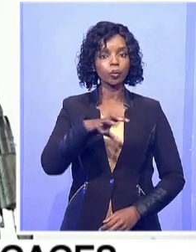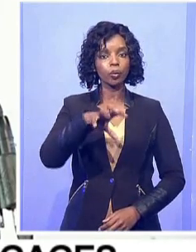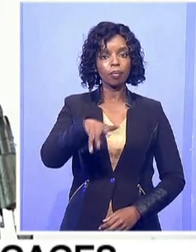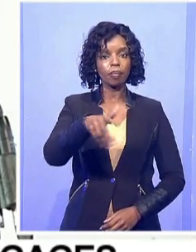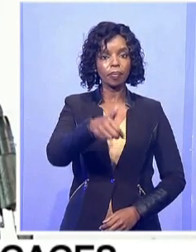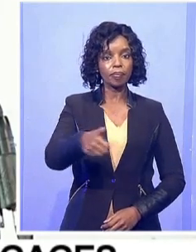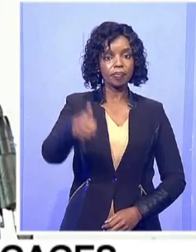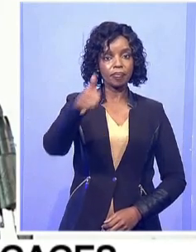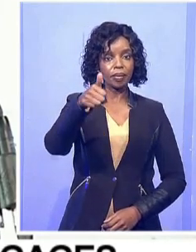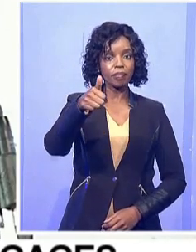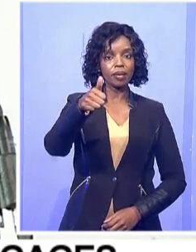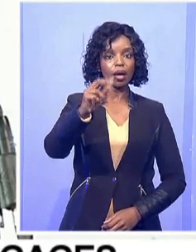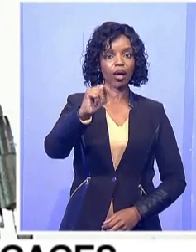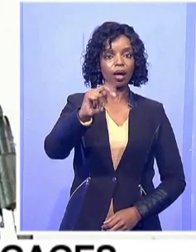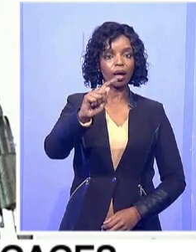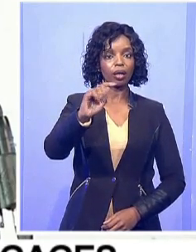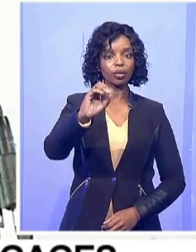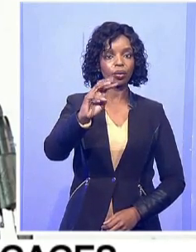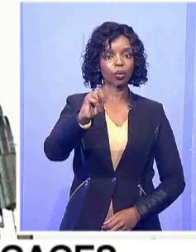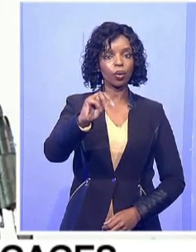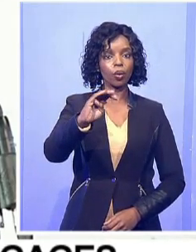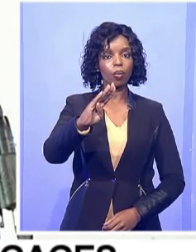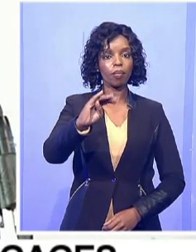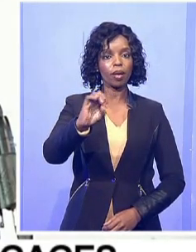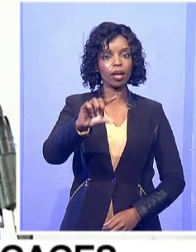the Mayor who welcomed us here,